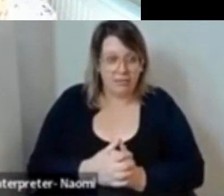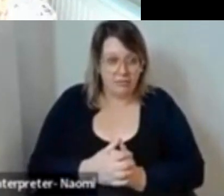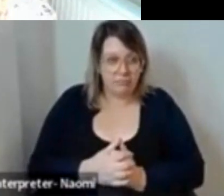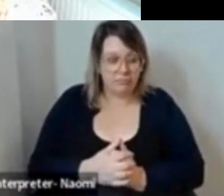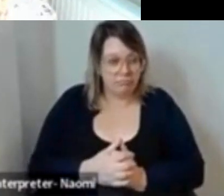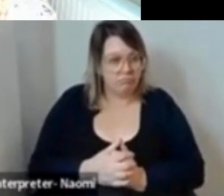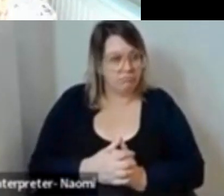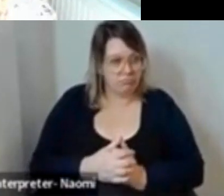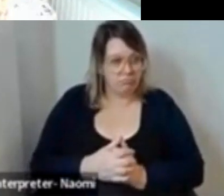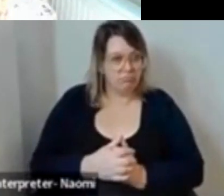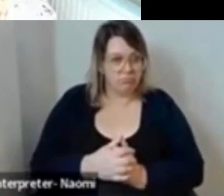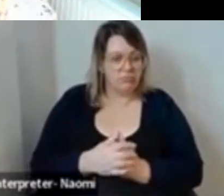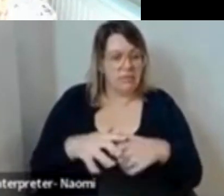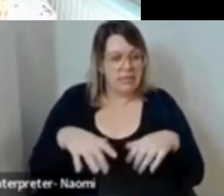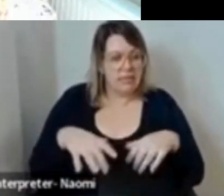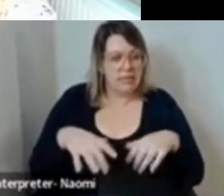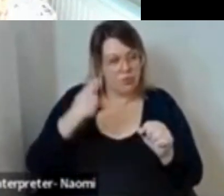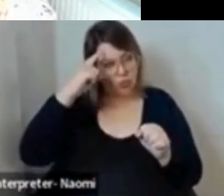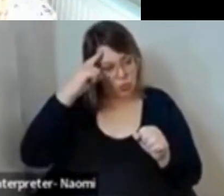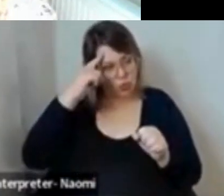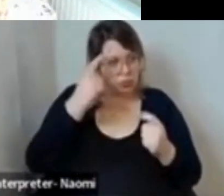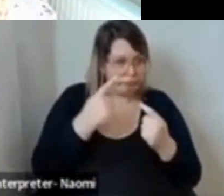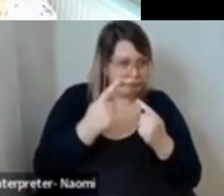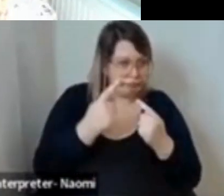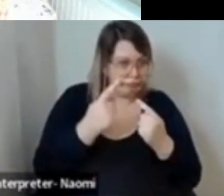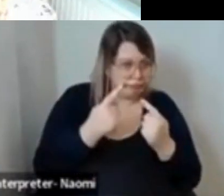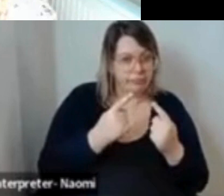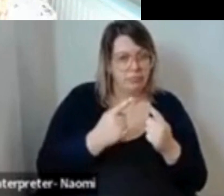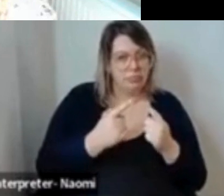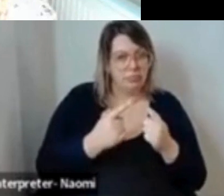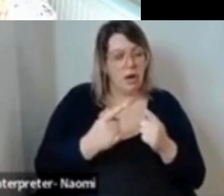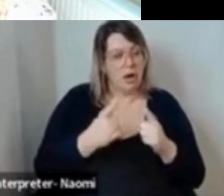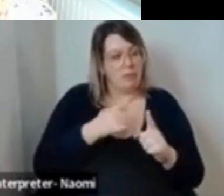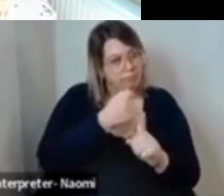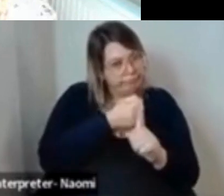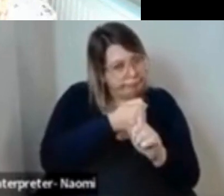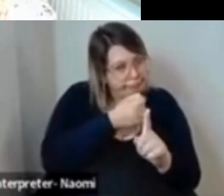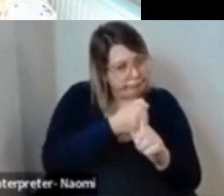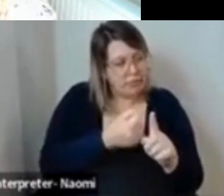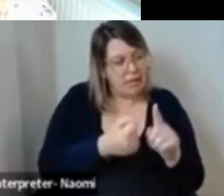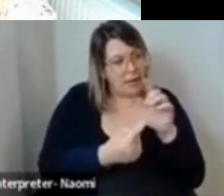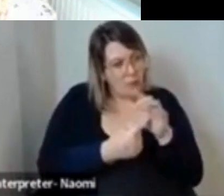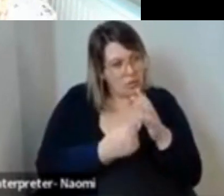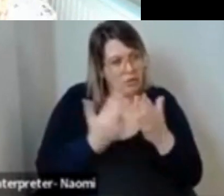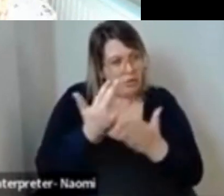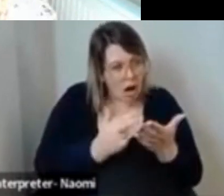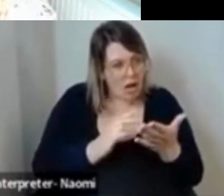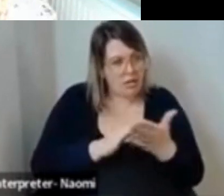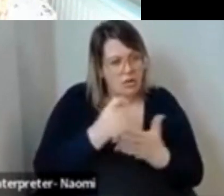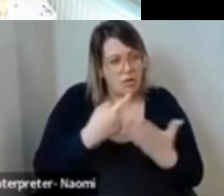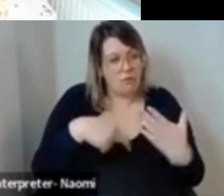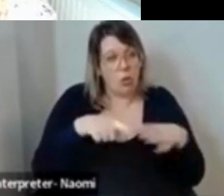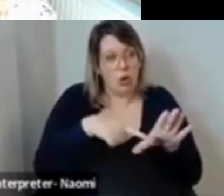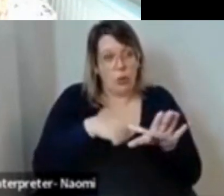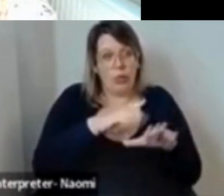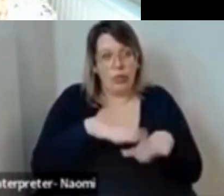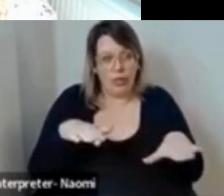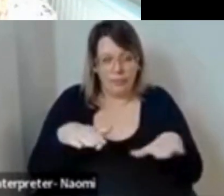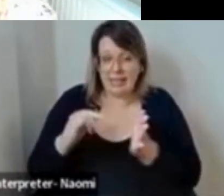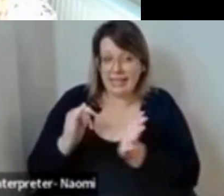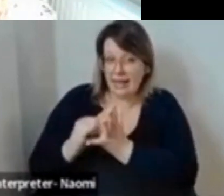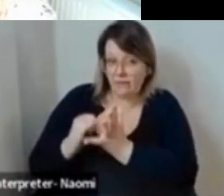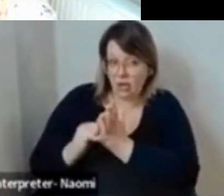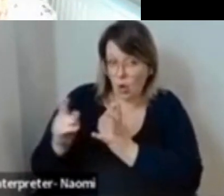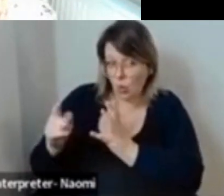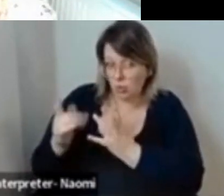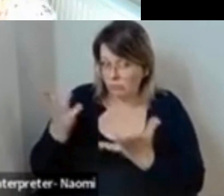support that advocacy for the importance of arts and culture, particularly for children and young people. But Stefano, what about you